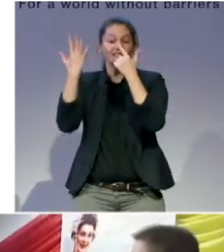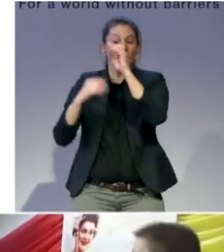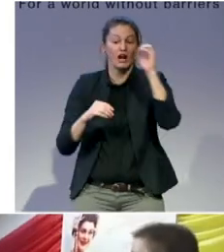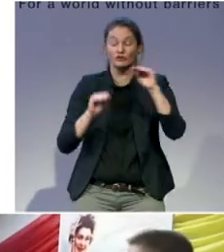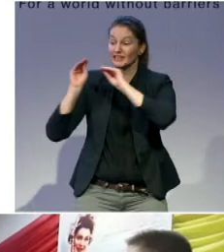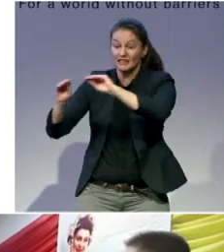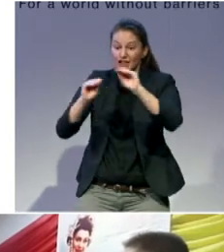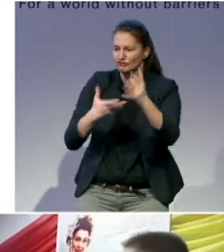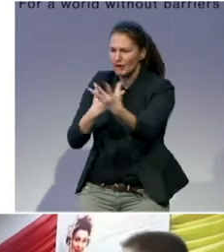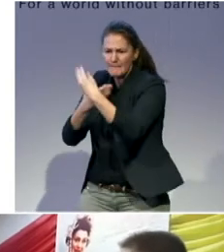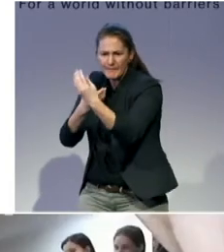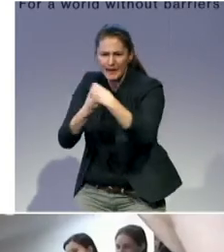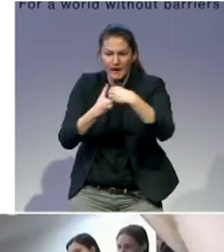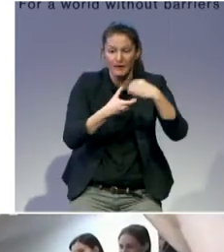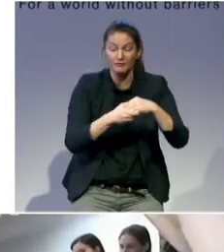improved accessibility.